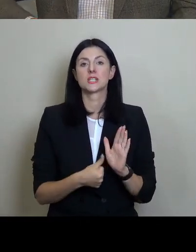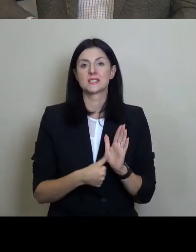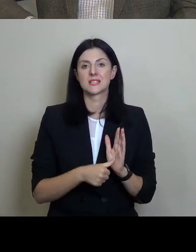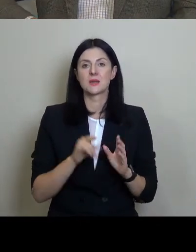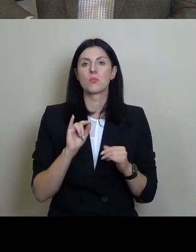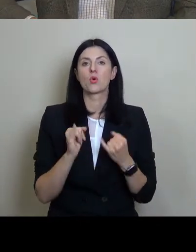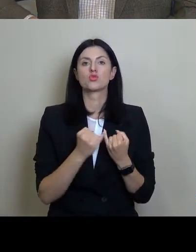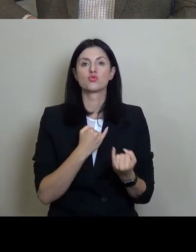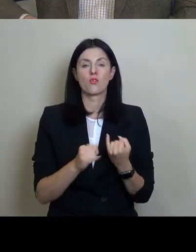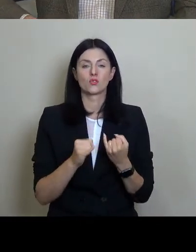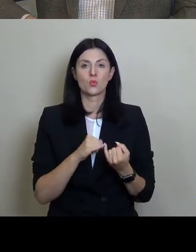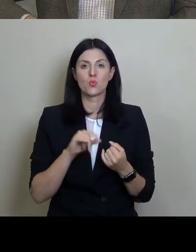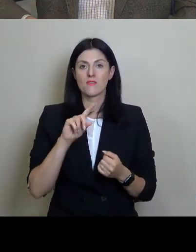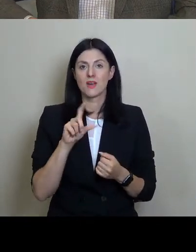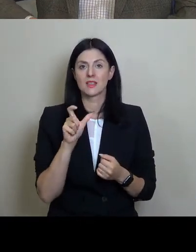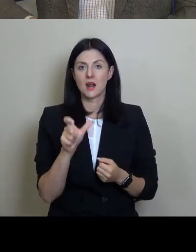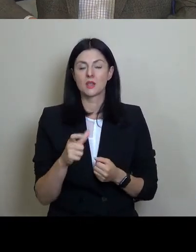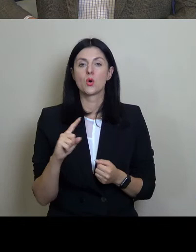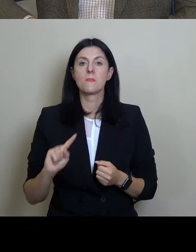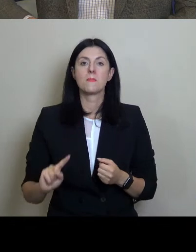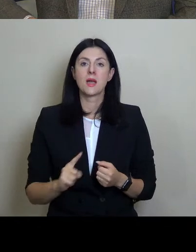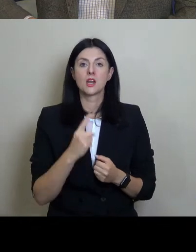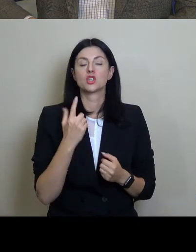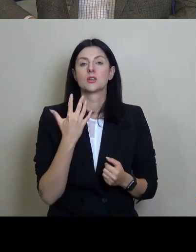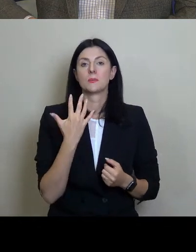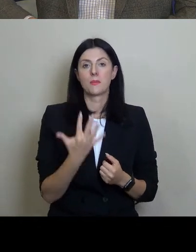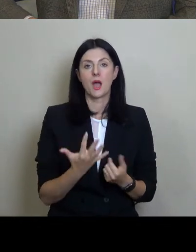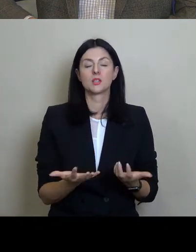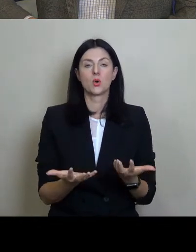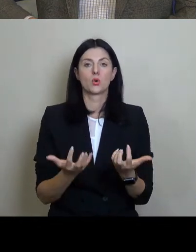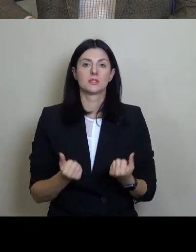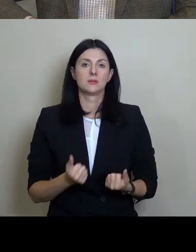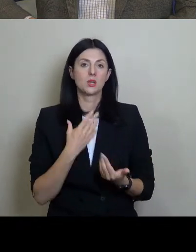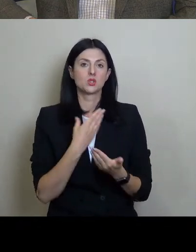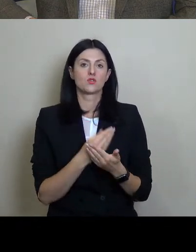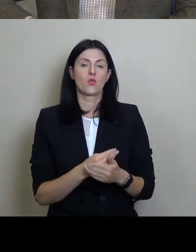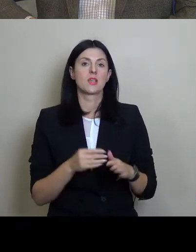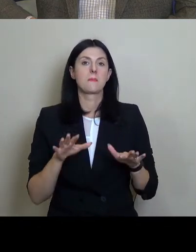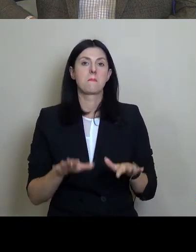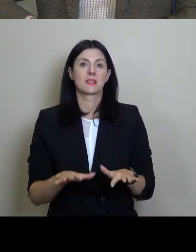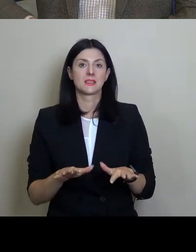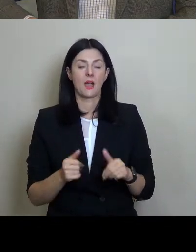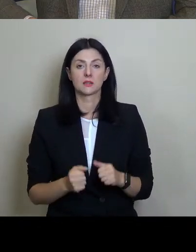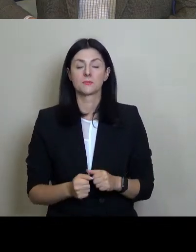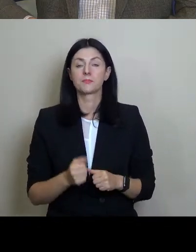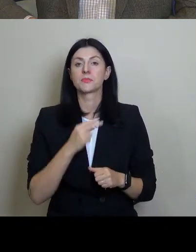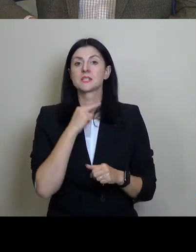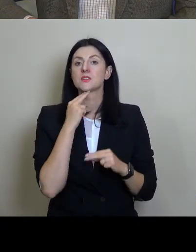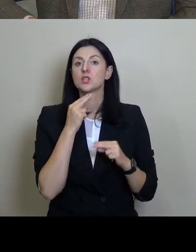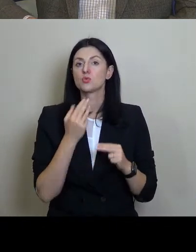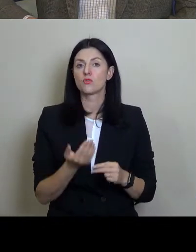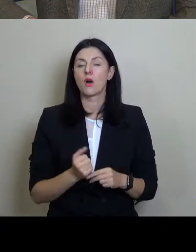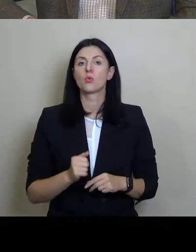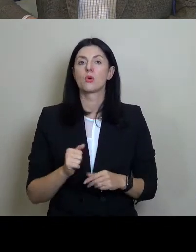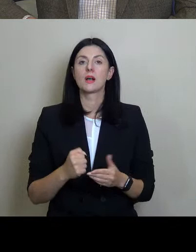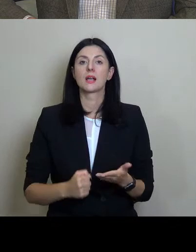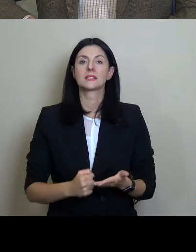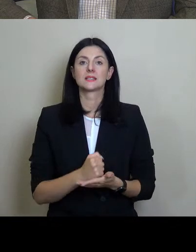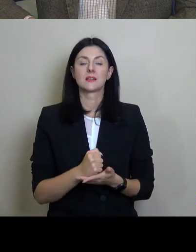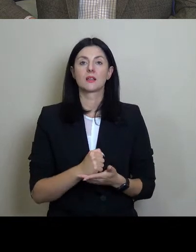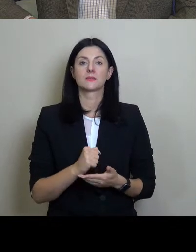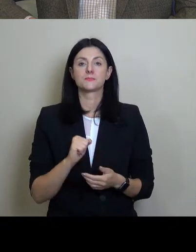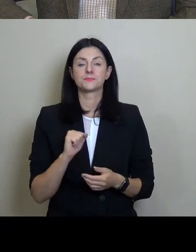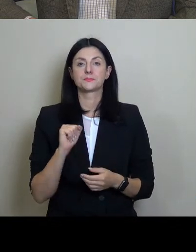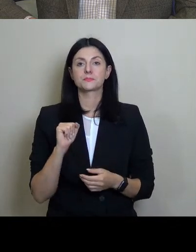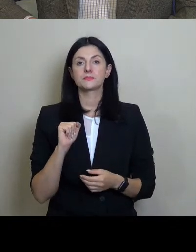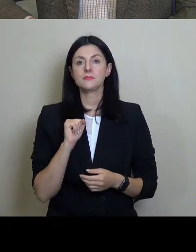order, out of 6 on the yellow square, the first 5 will receive their mandates. Please take note that the